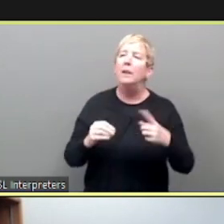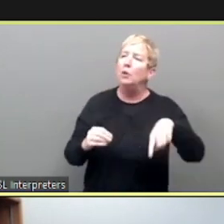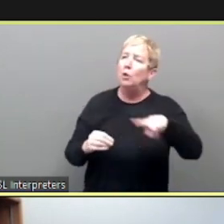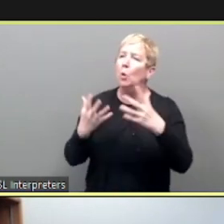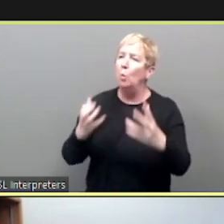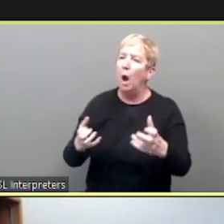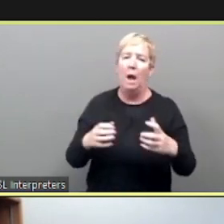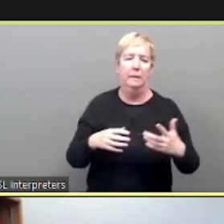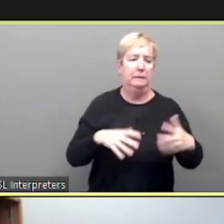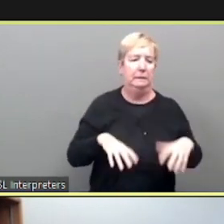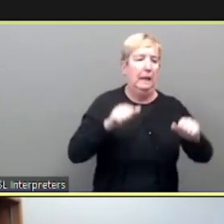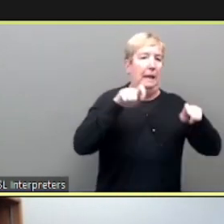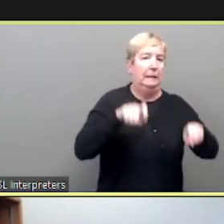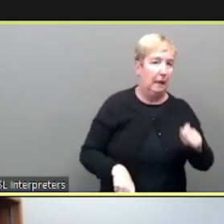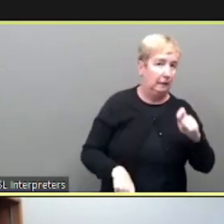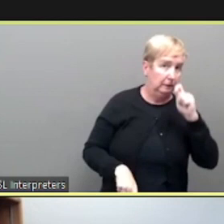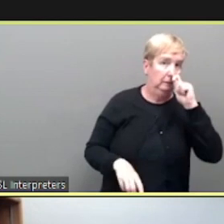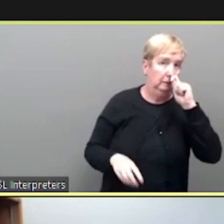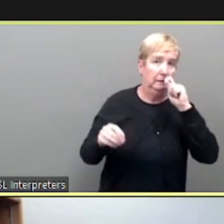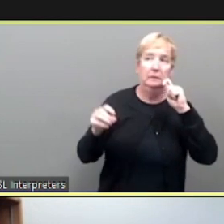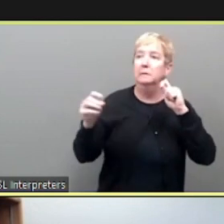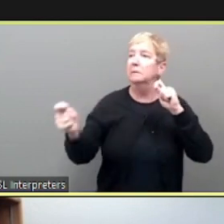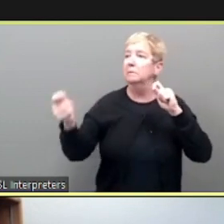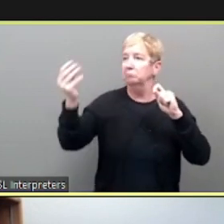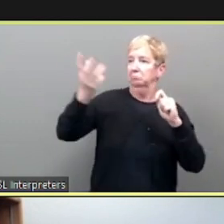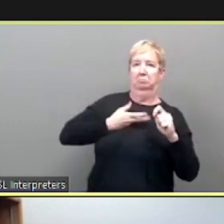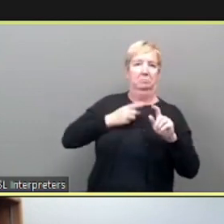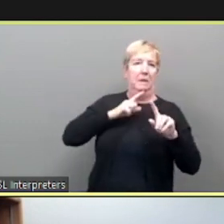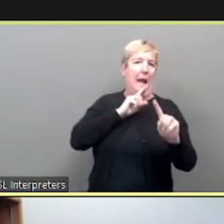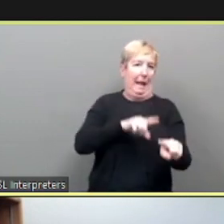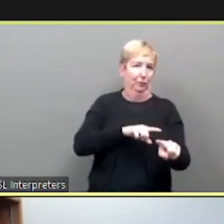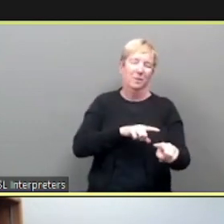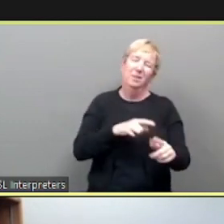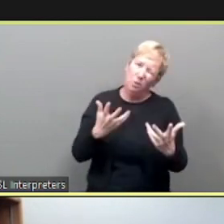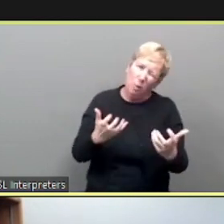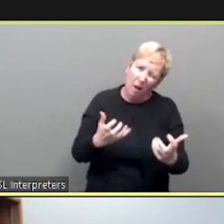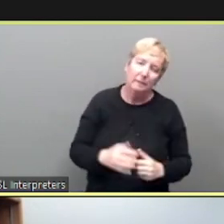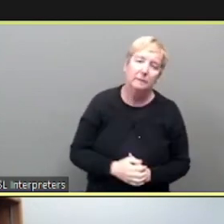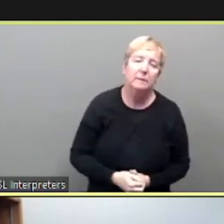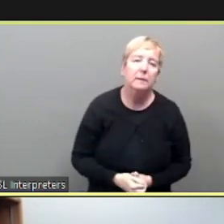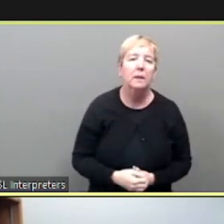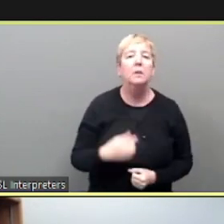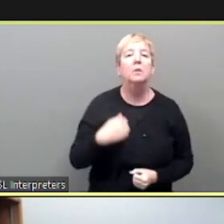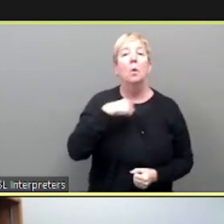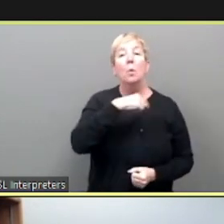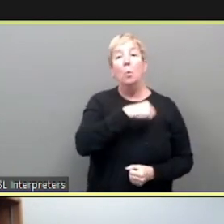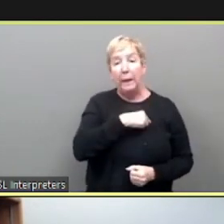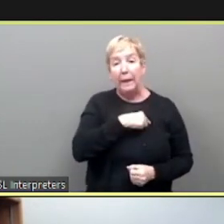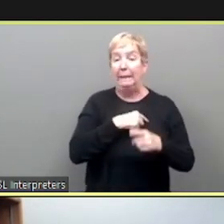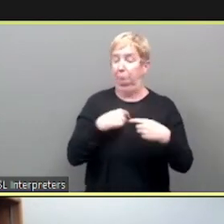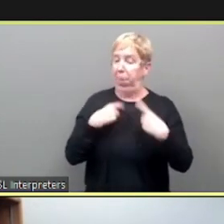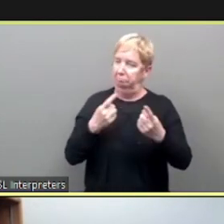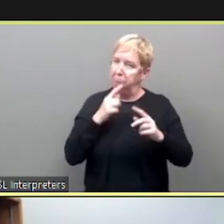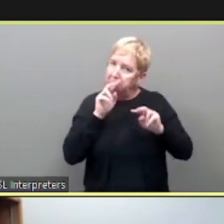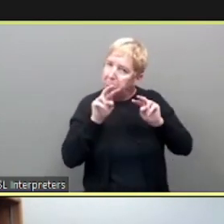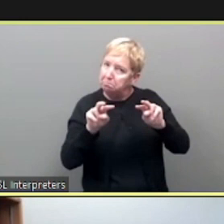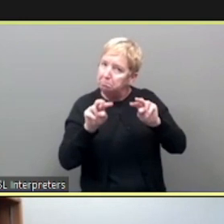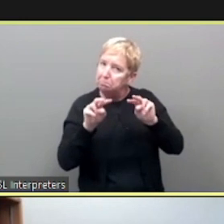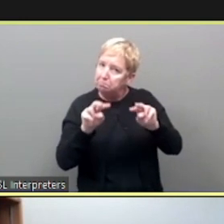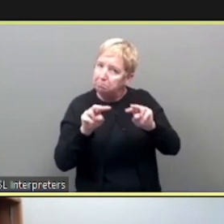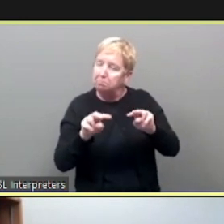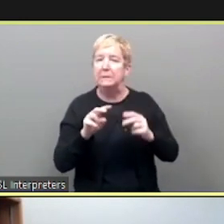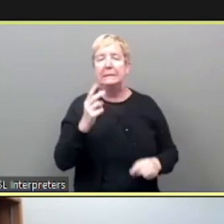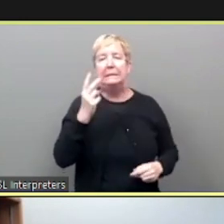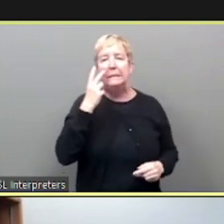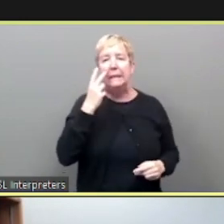result is really paramount. And so this is data that we monitor, where we're looking at